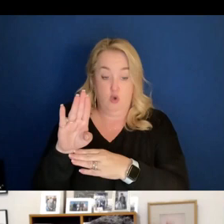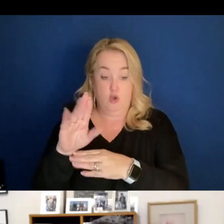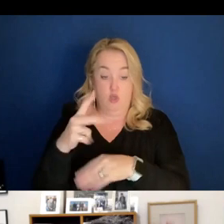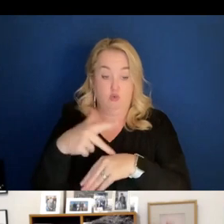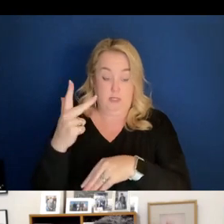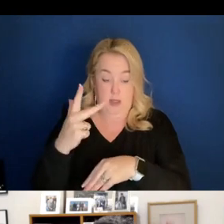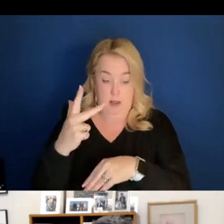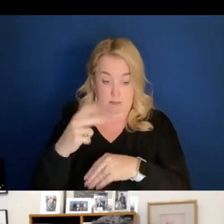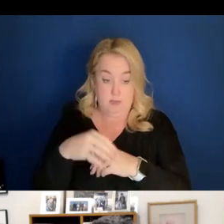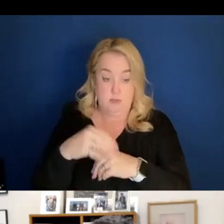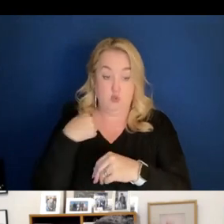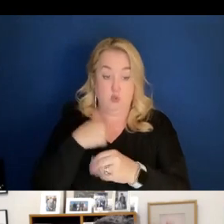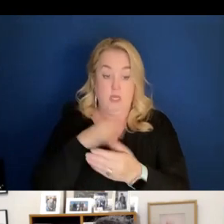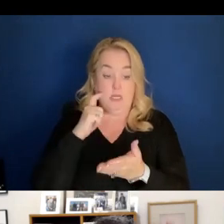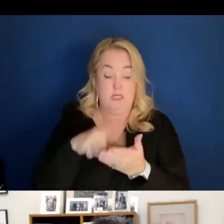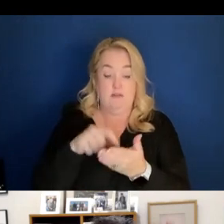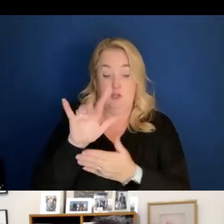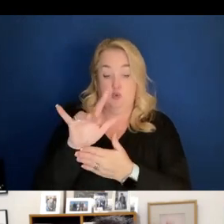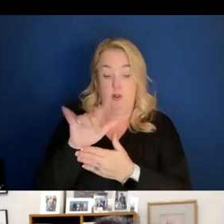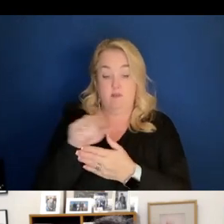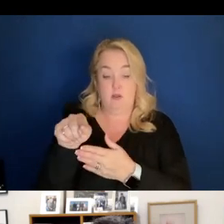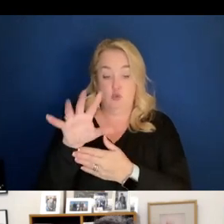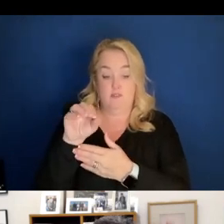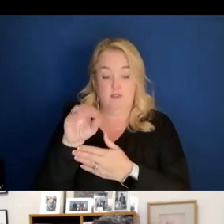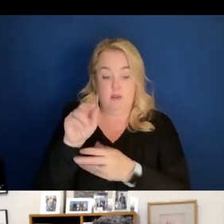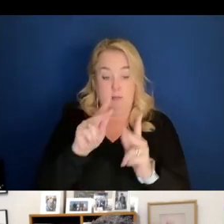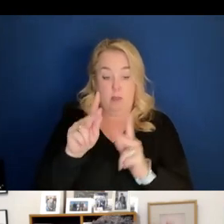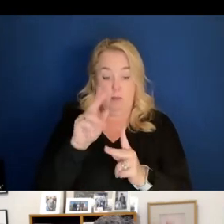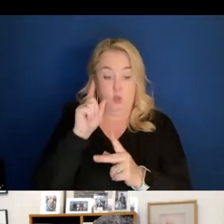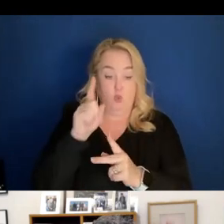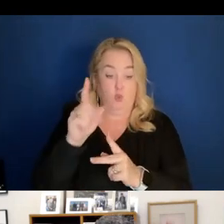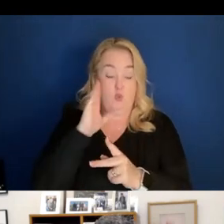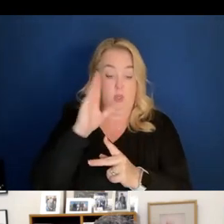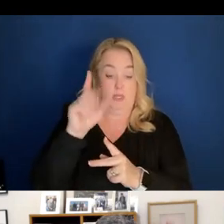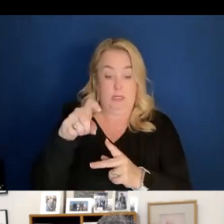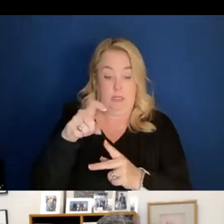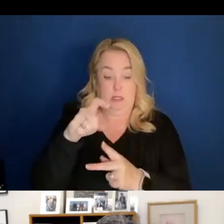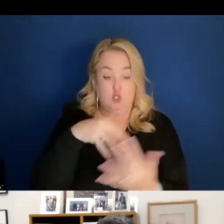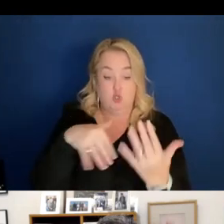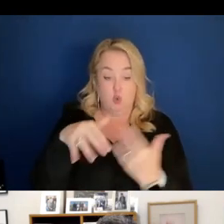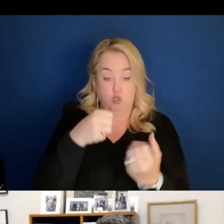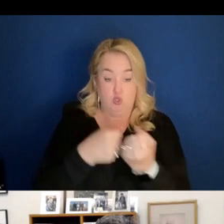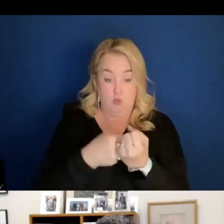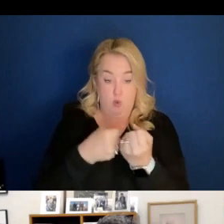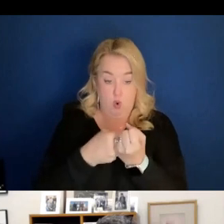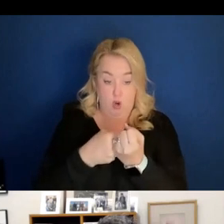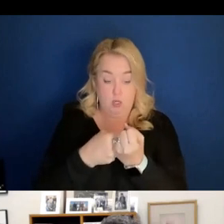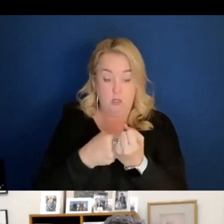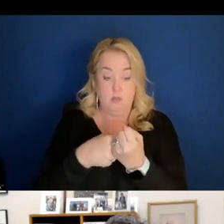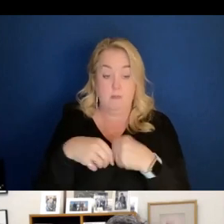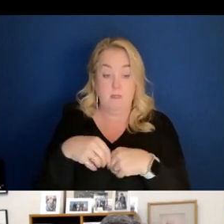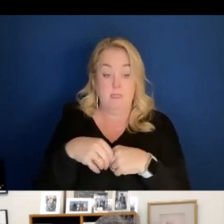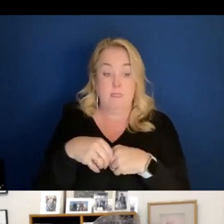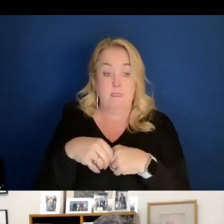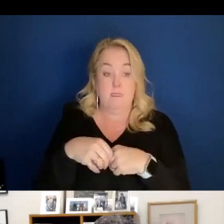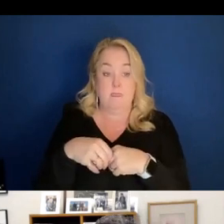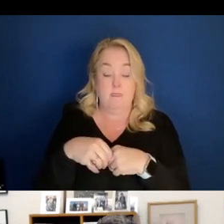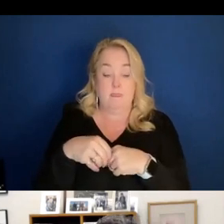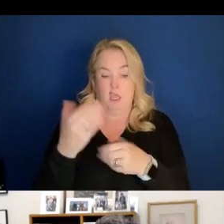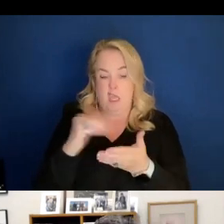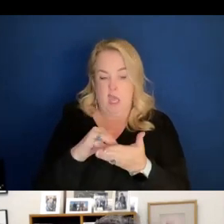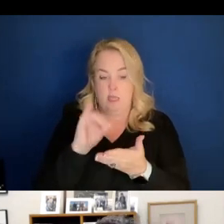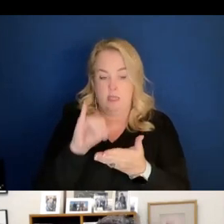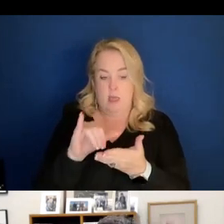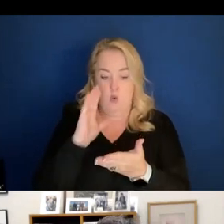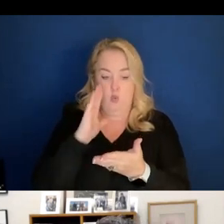we identify 25 to 50 people who may need social support, or more generally, either as caregivers or more generally, because again, that